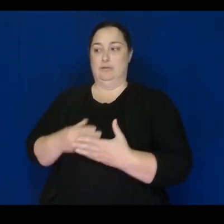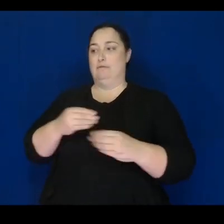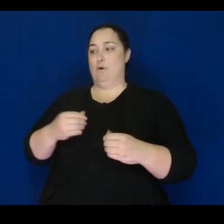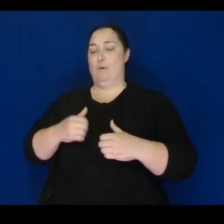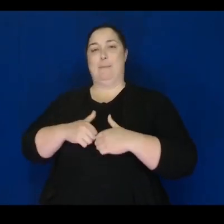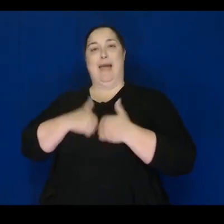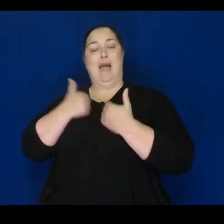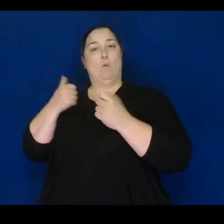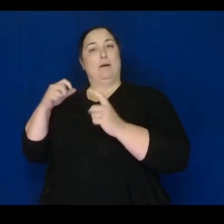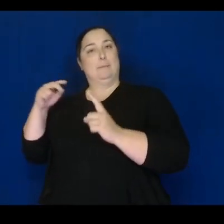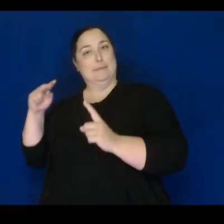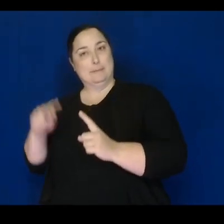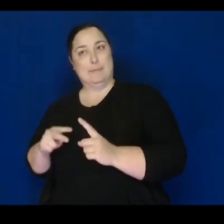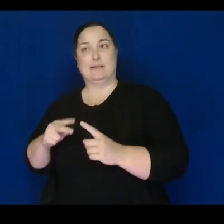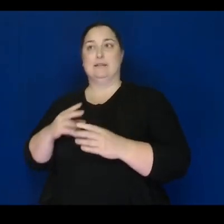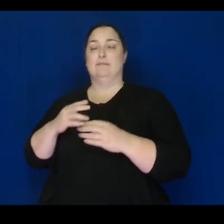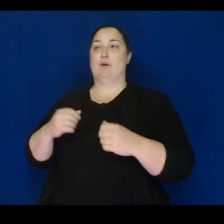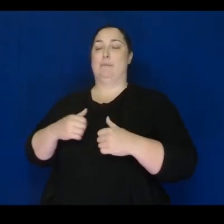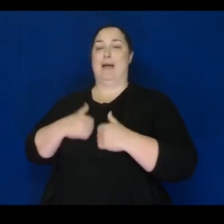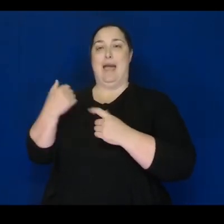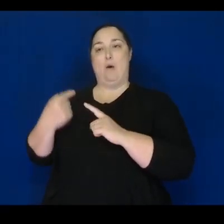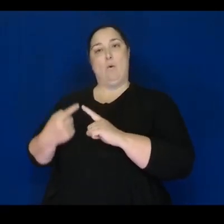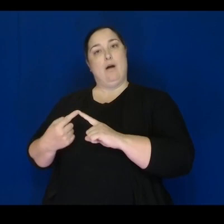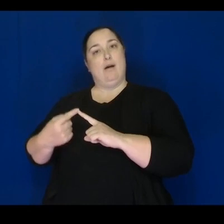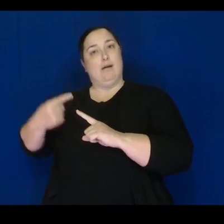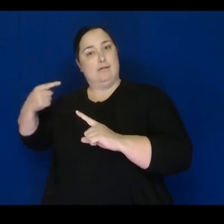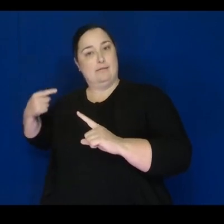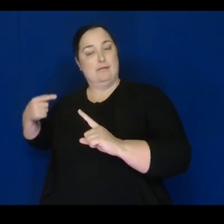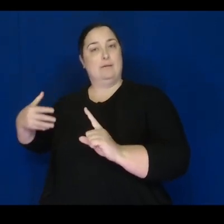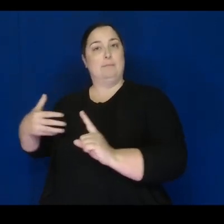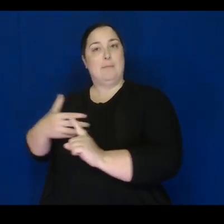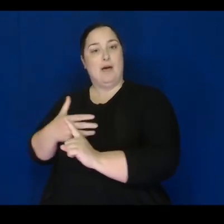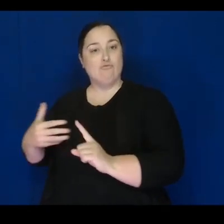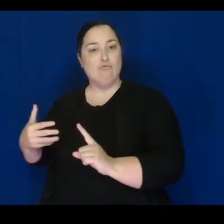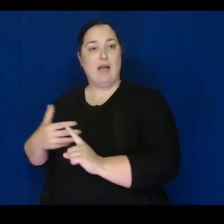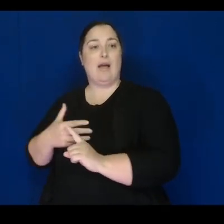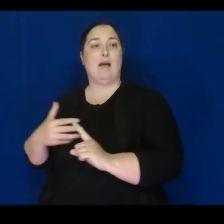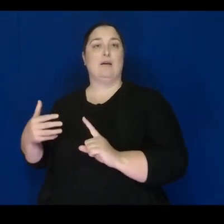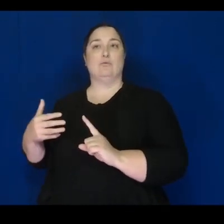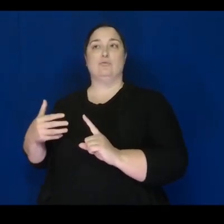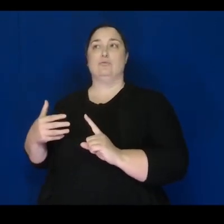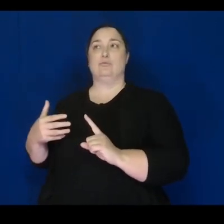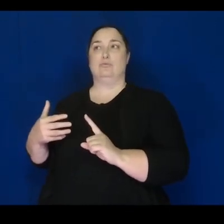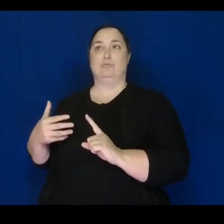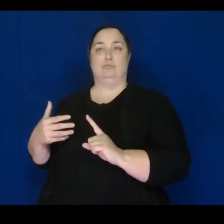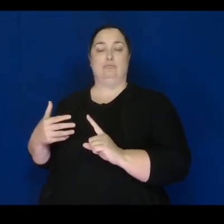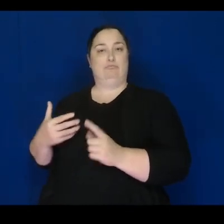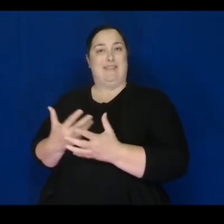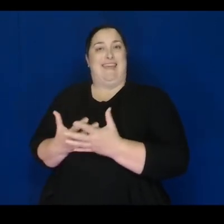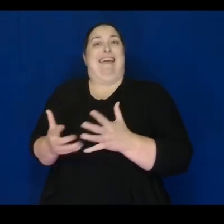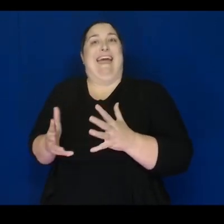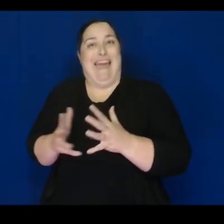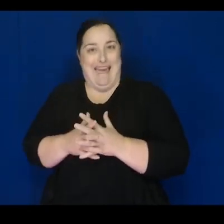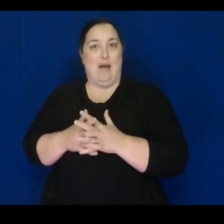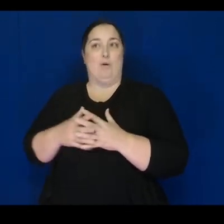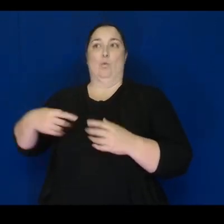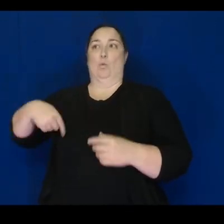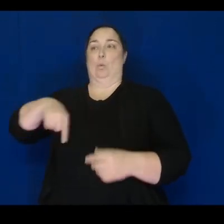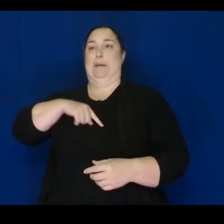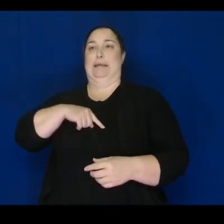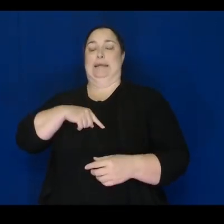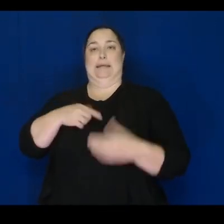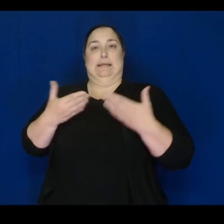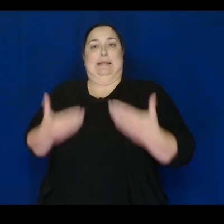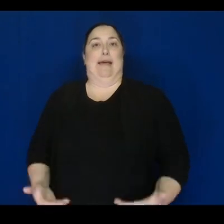and where we come from, and also how we do things. And that's